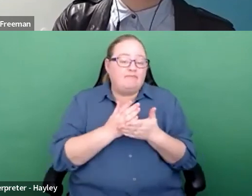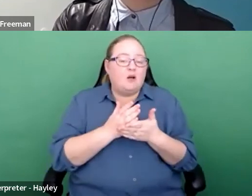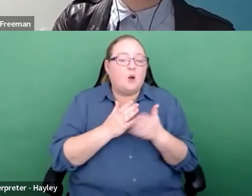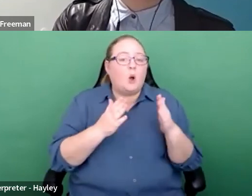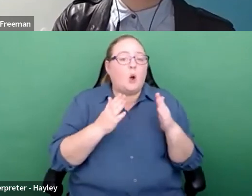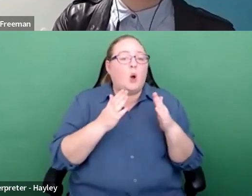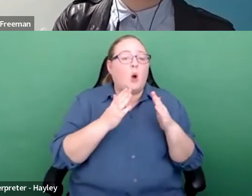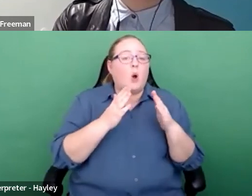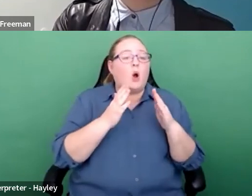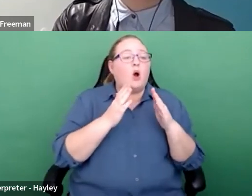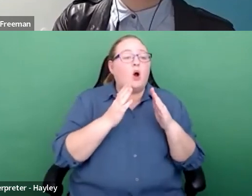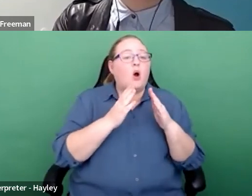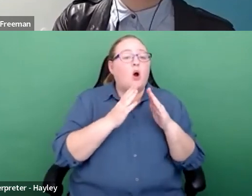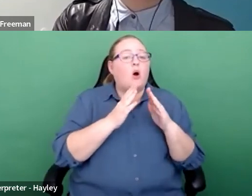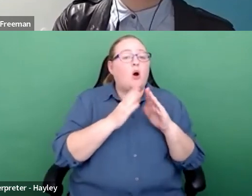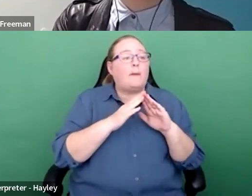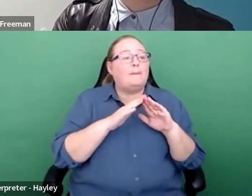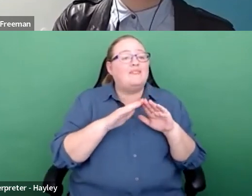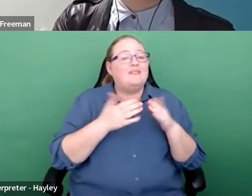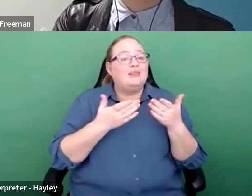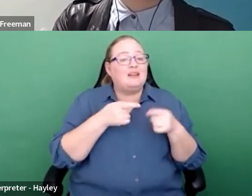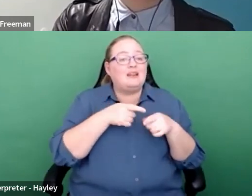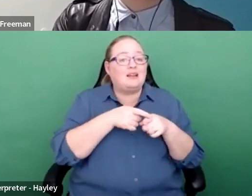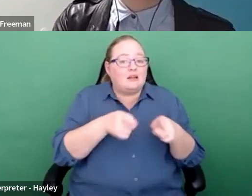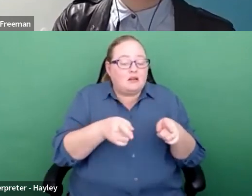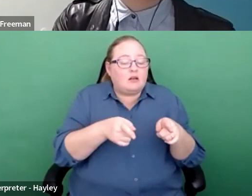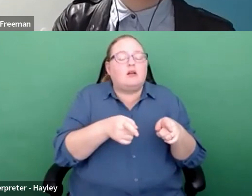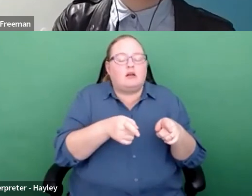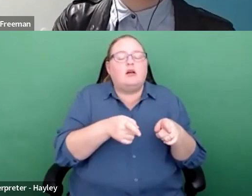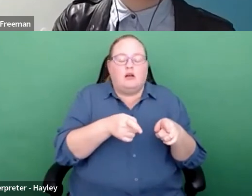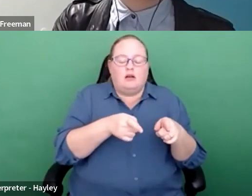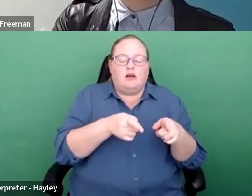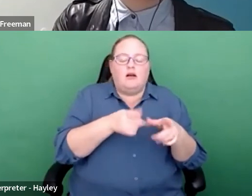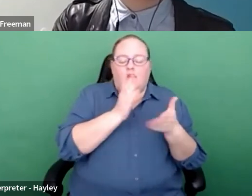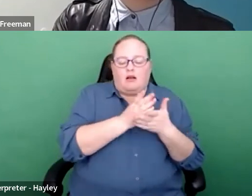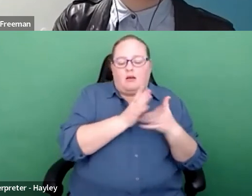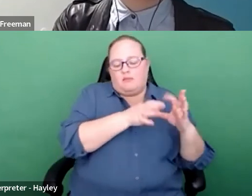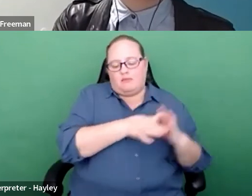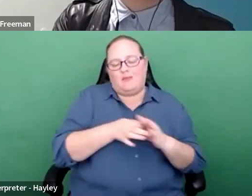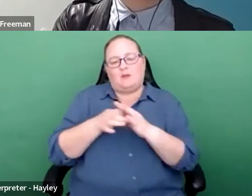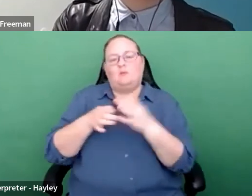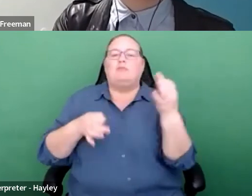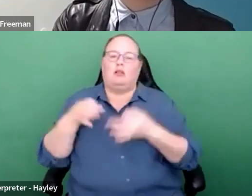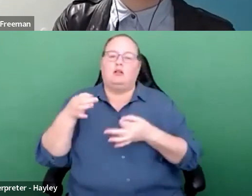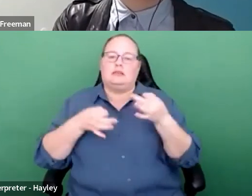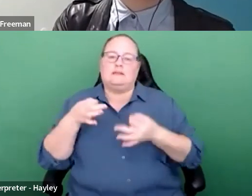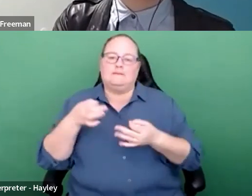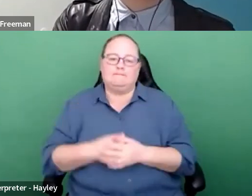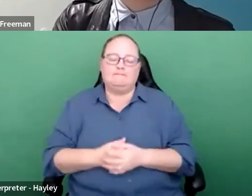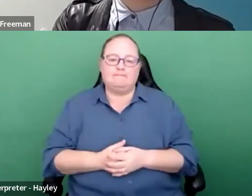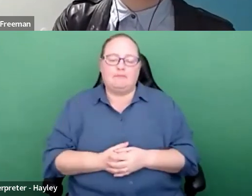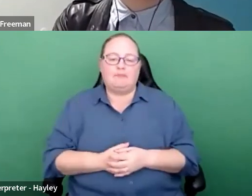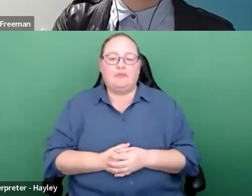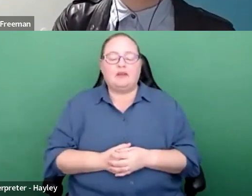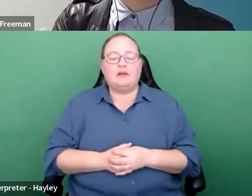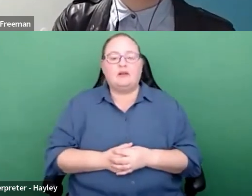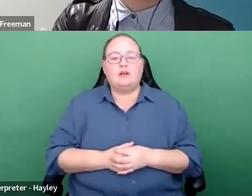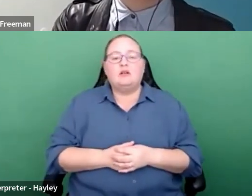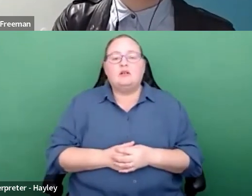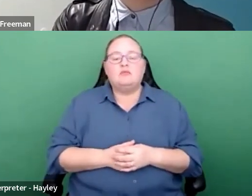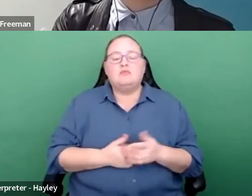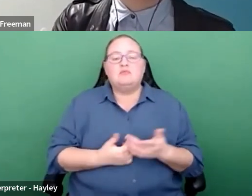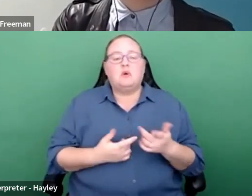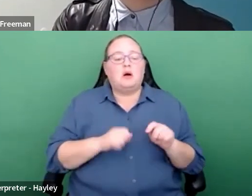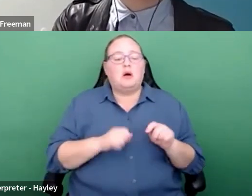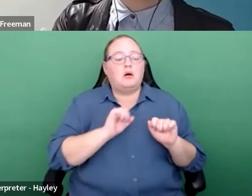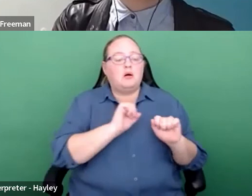political. Yes, certainly. In terms of the relationship that this kind of cultivates between